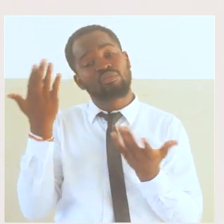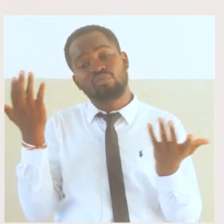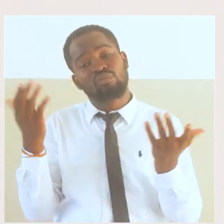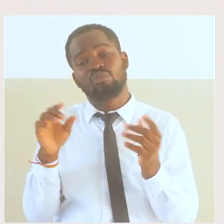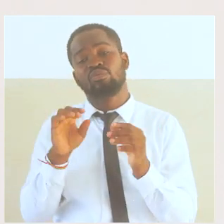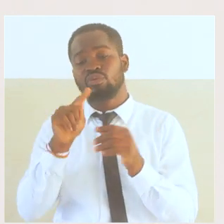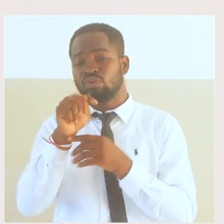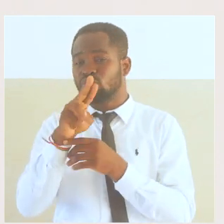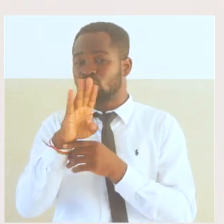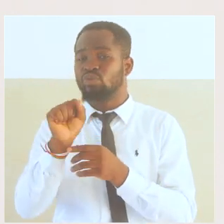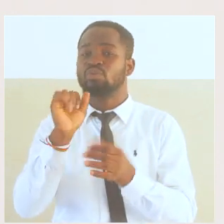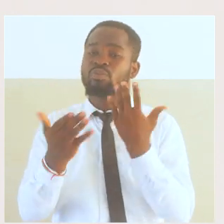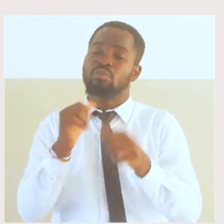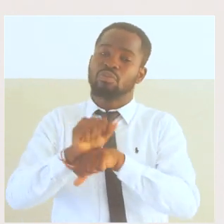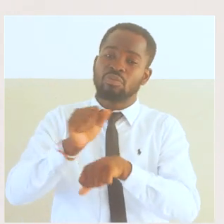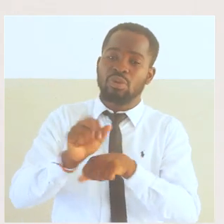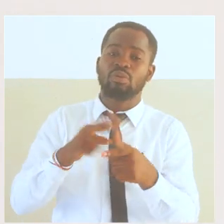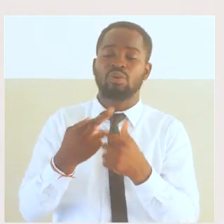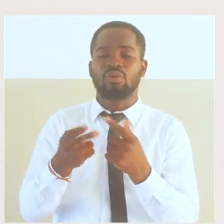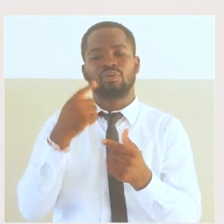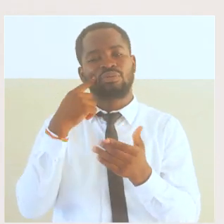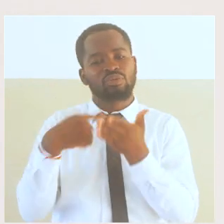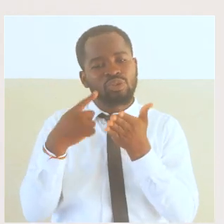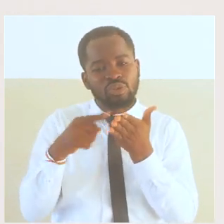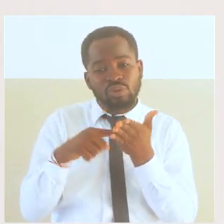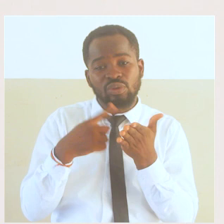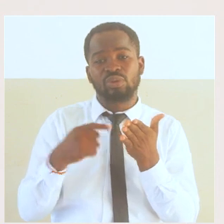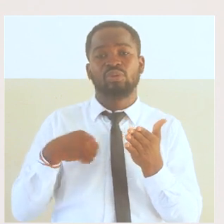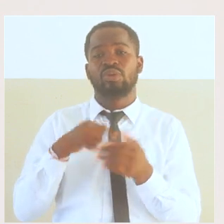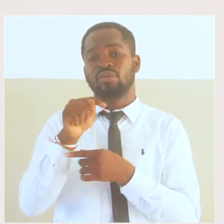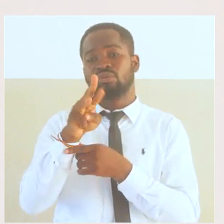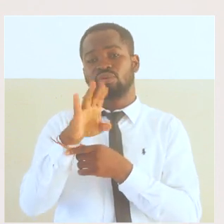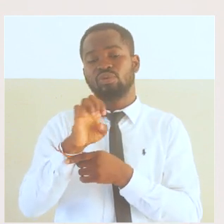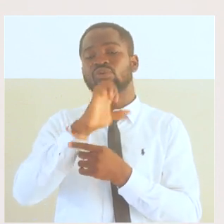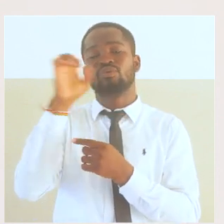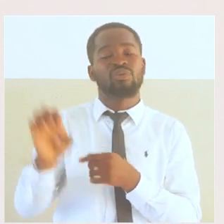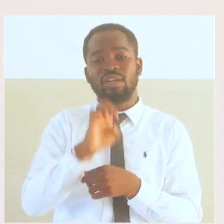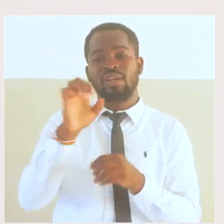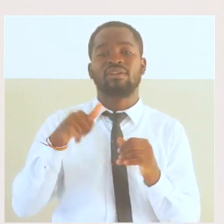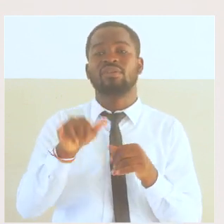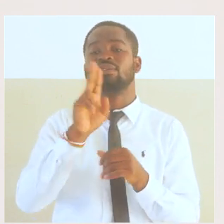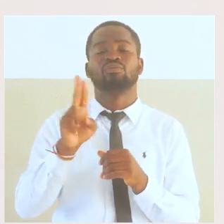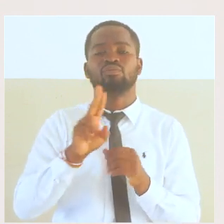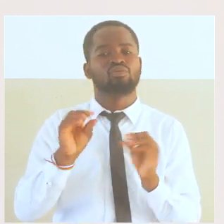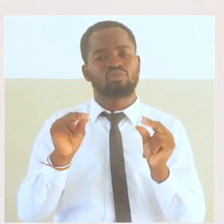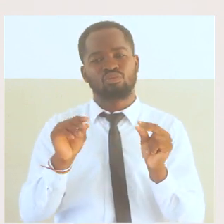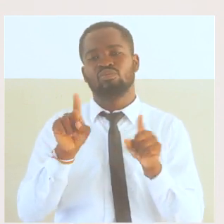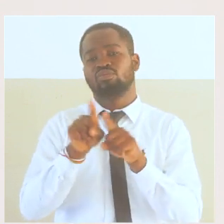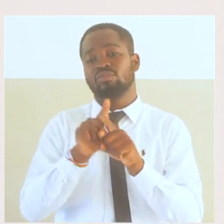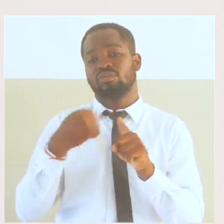this tube, you have it forever. You have to come back for us to either put in more, change it for you,